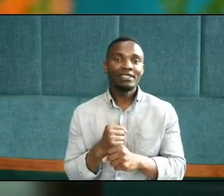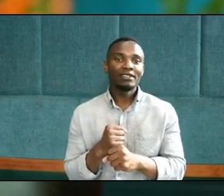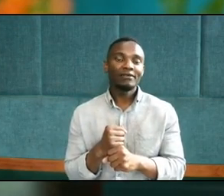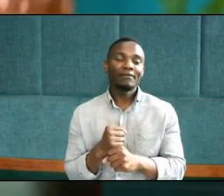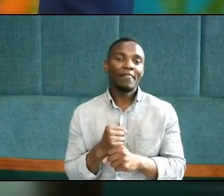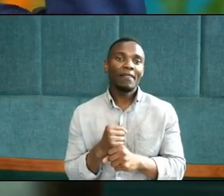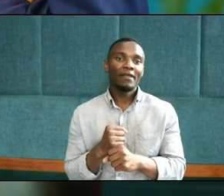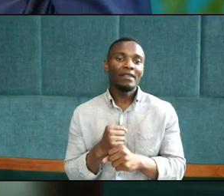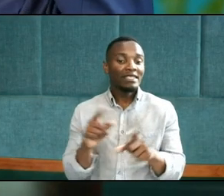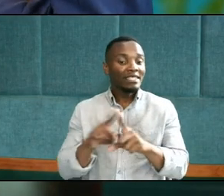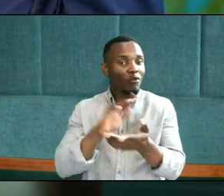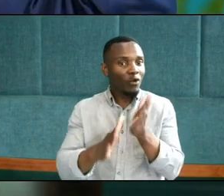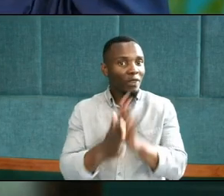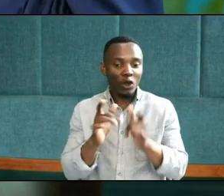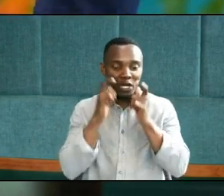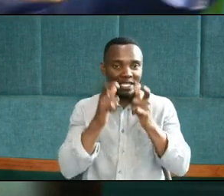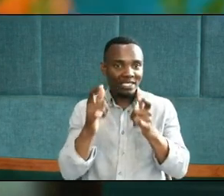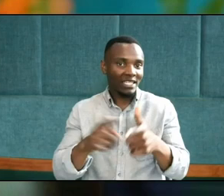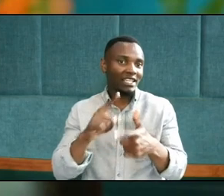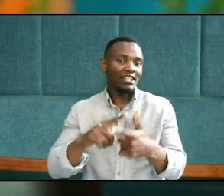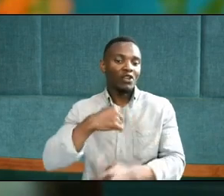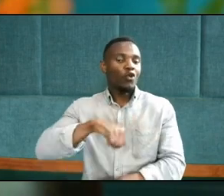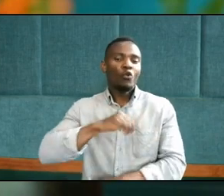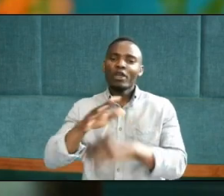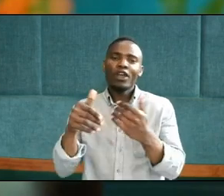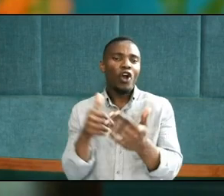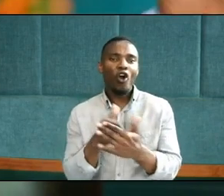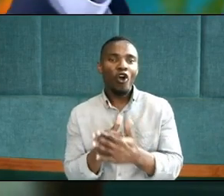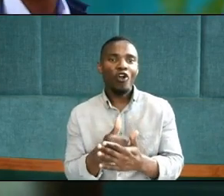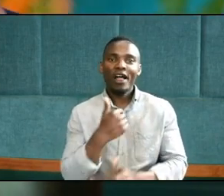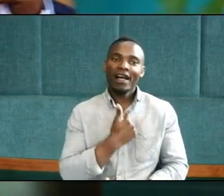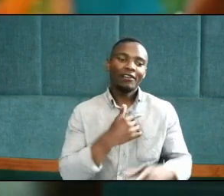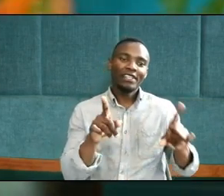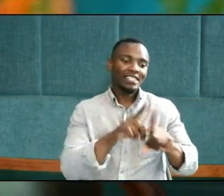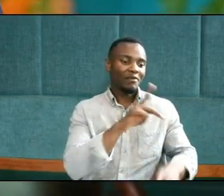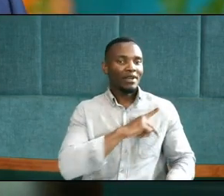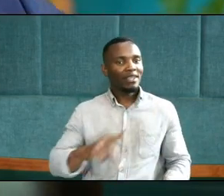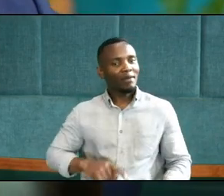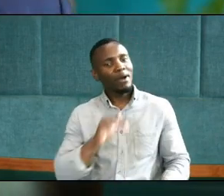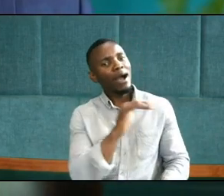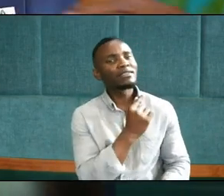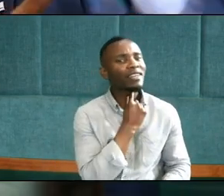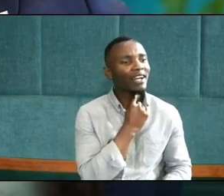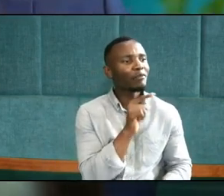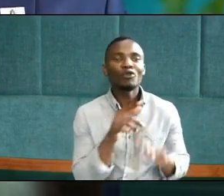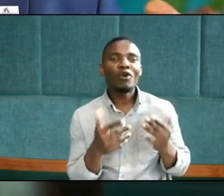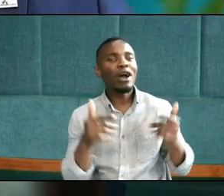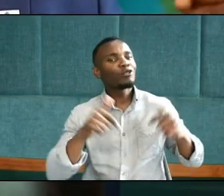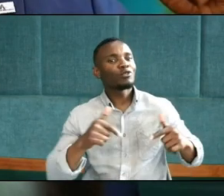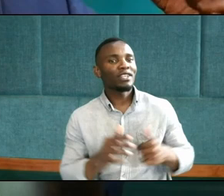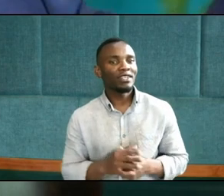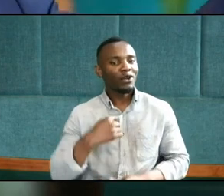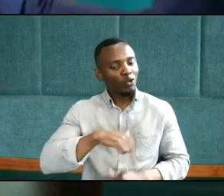world, we would all be going to our king, Adam, and asking him for, hey, how are you, Mzee? How did you? No, we would be going